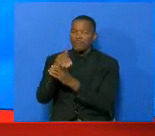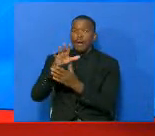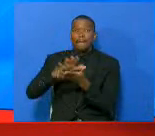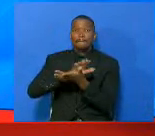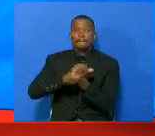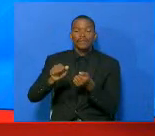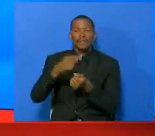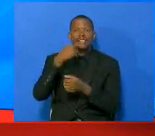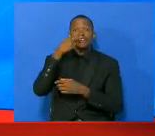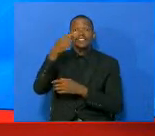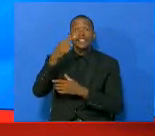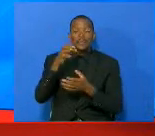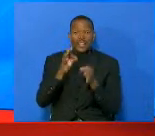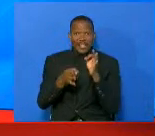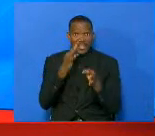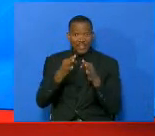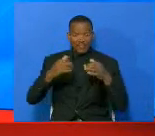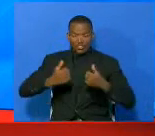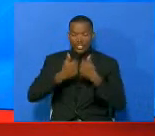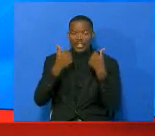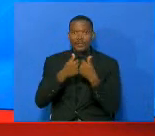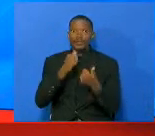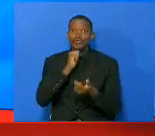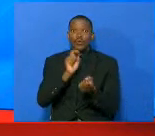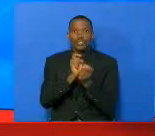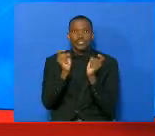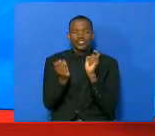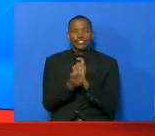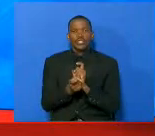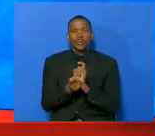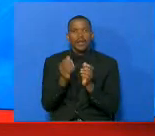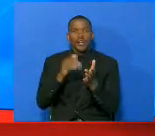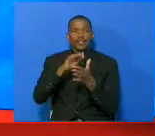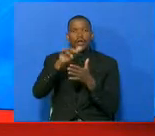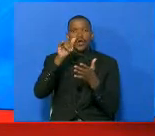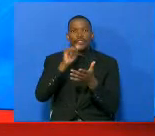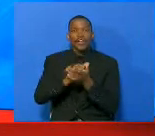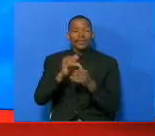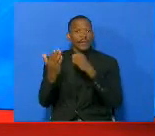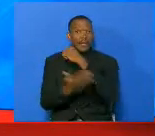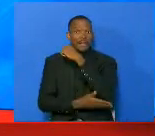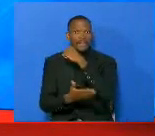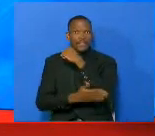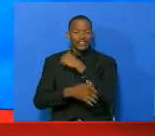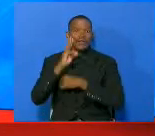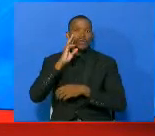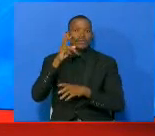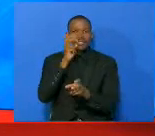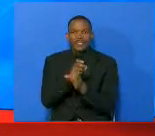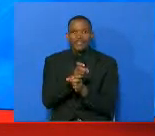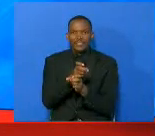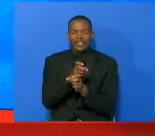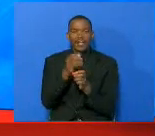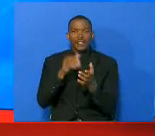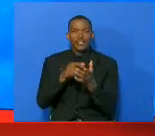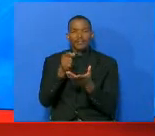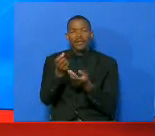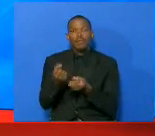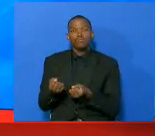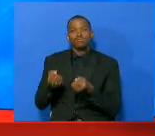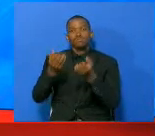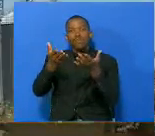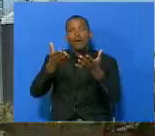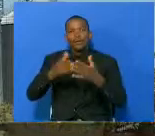bao ba re fa seemo se ka seke se fetoge mo bogaufing thobo e tla lala e padile. Ke a leboga e ole ka